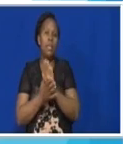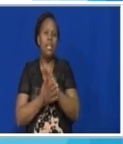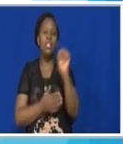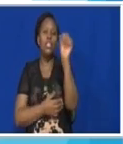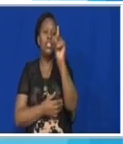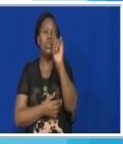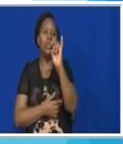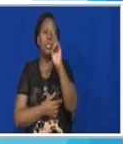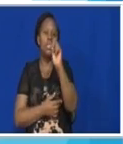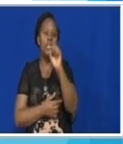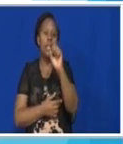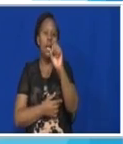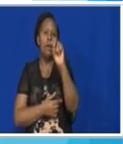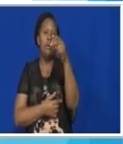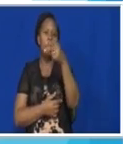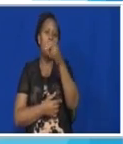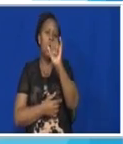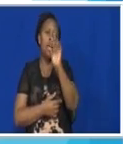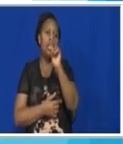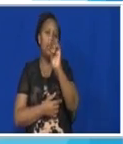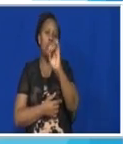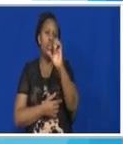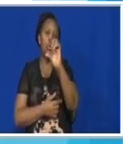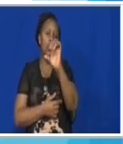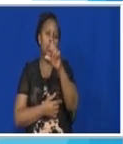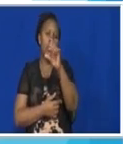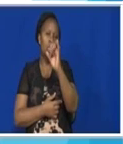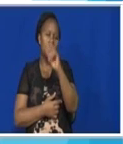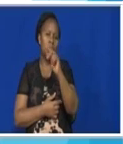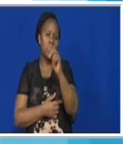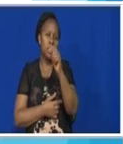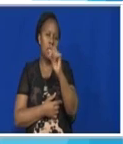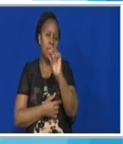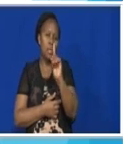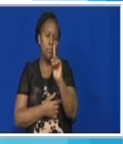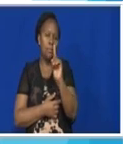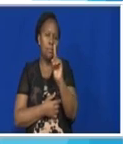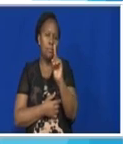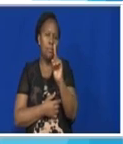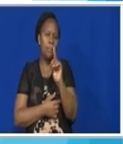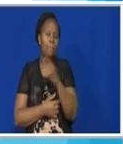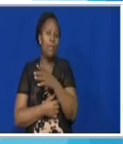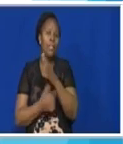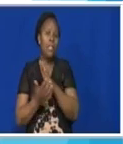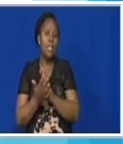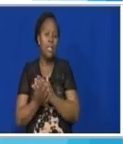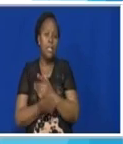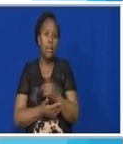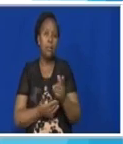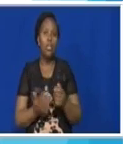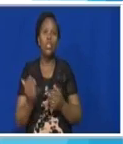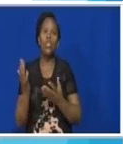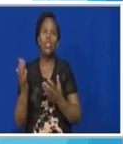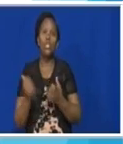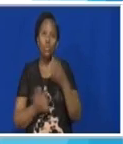hydroxide, dropwise and in excess. Therefore, it's something that you require